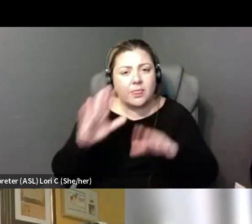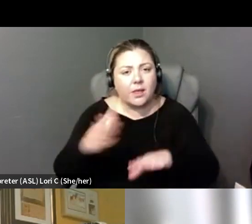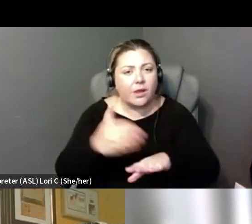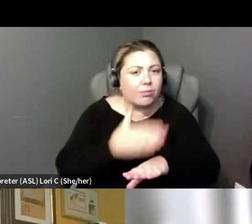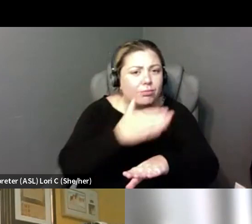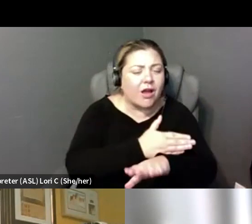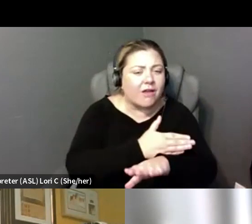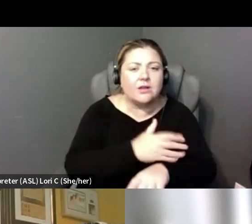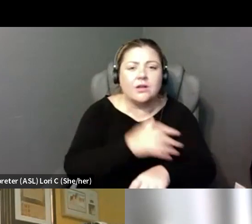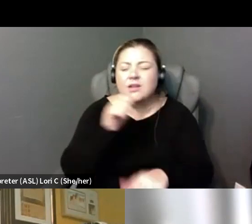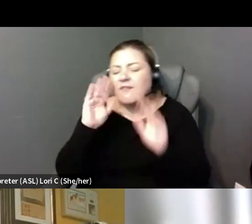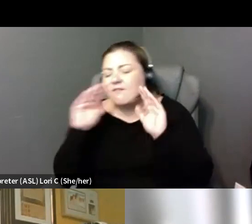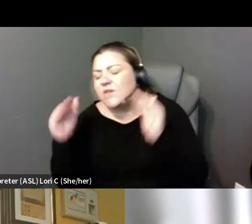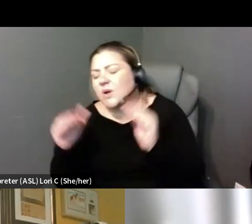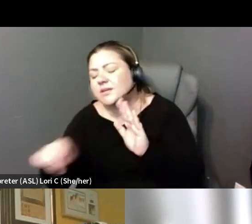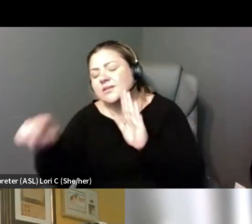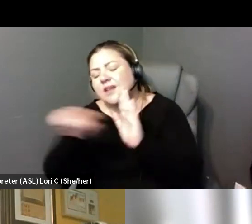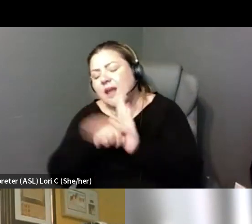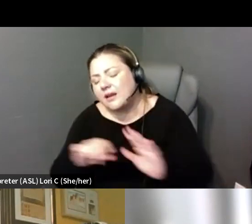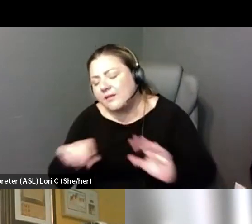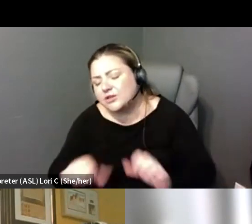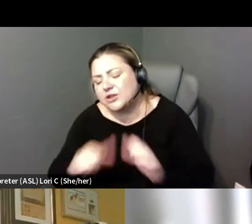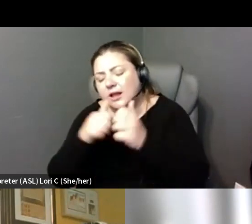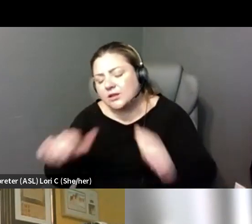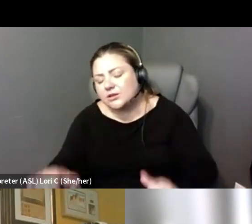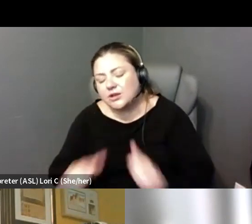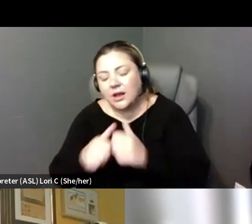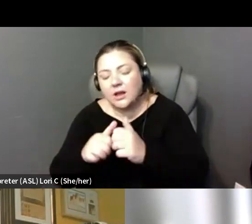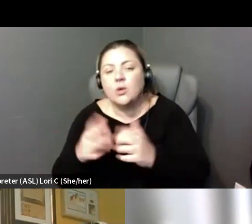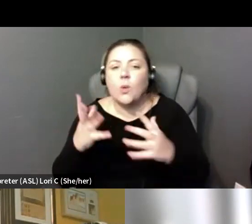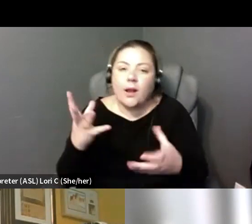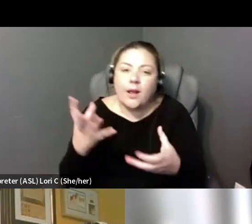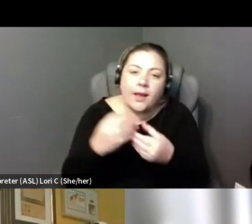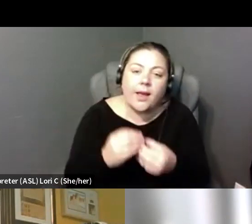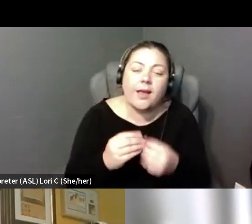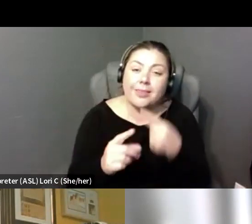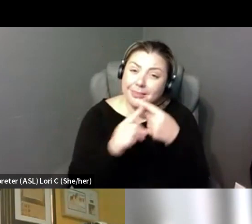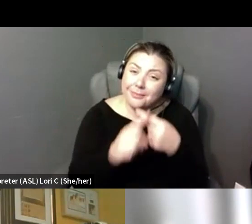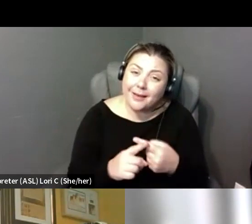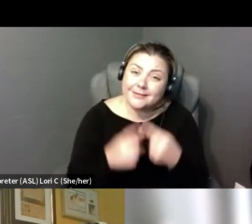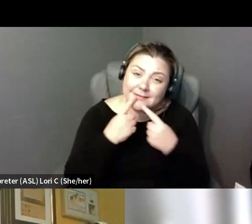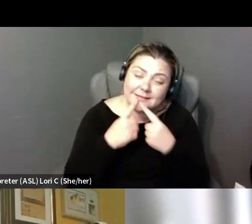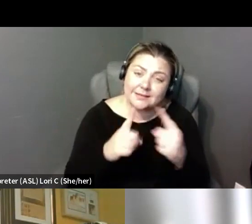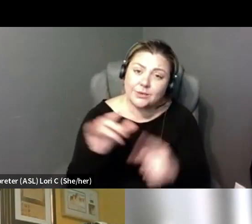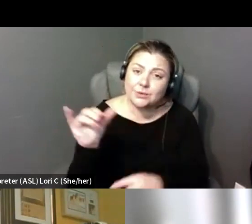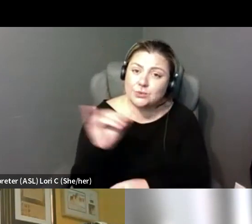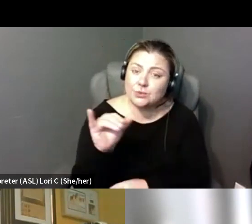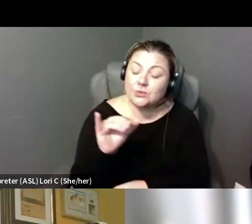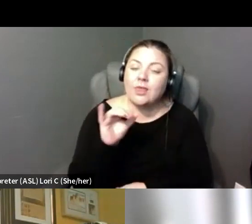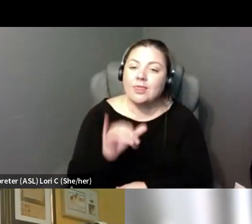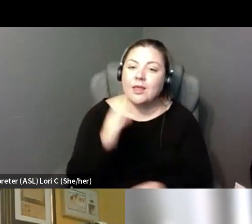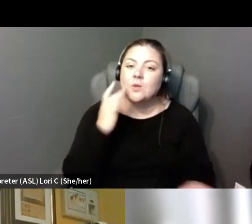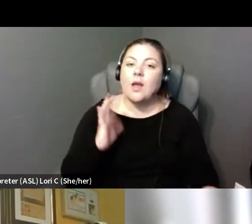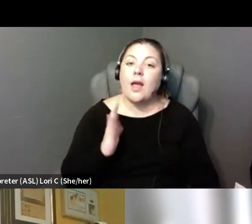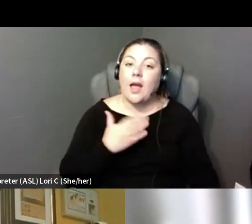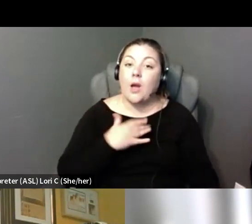at the challenges. And so in our data work and our mapping, we always try to highlight as I said before, the solutions that